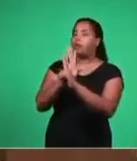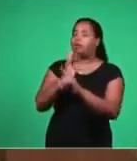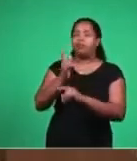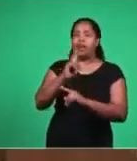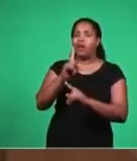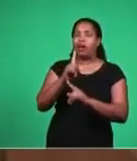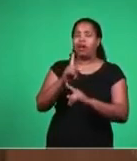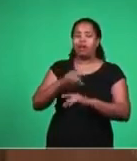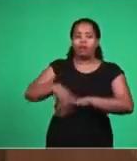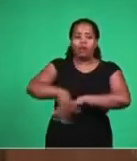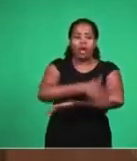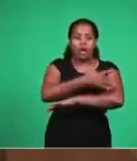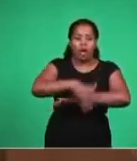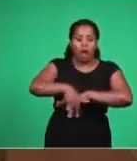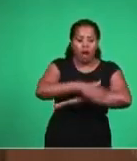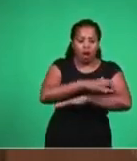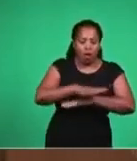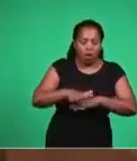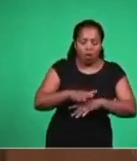a surprise.